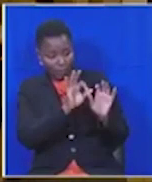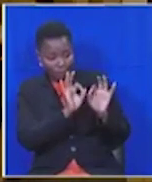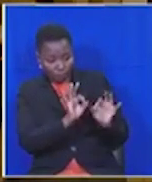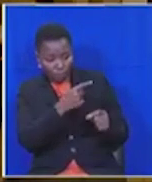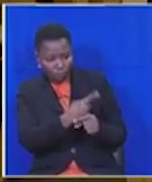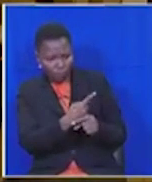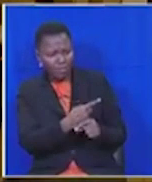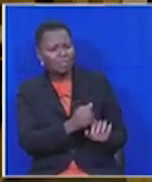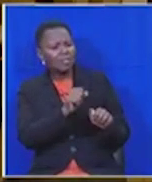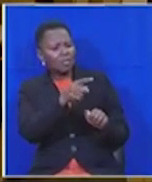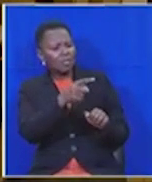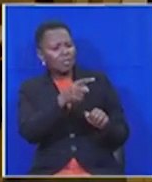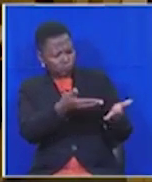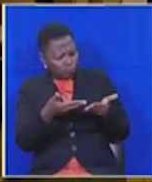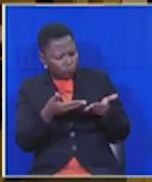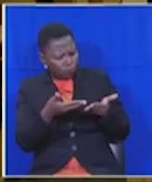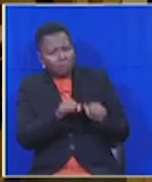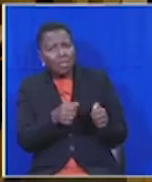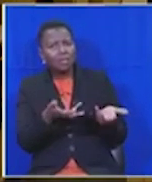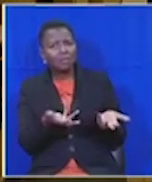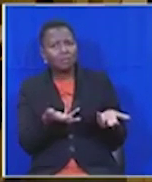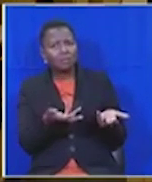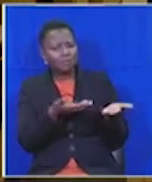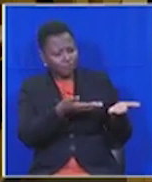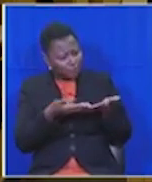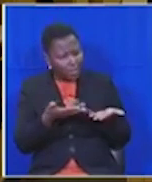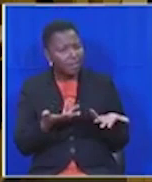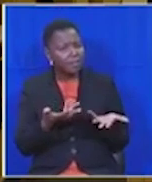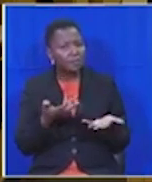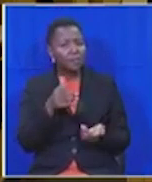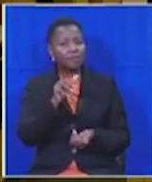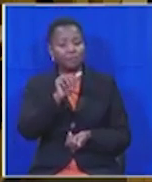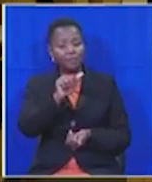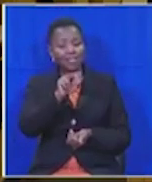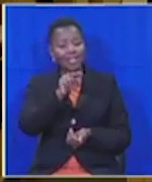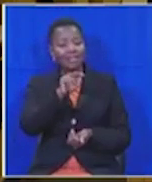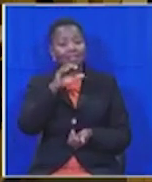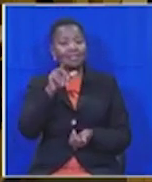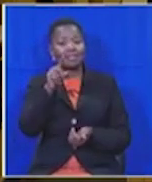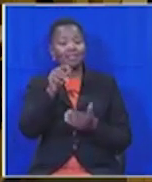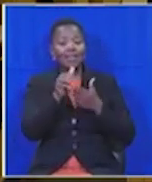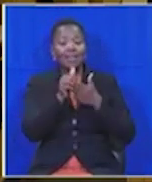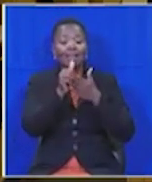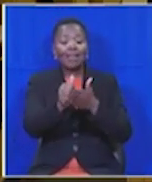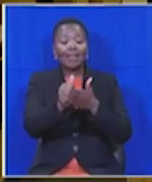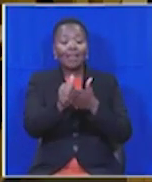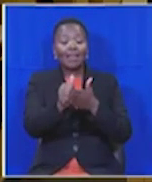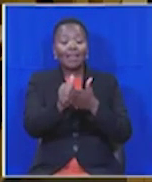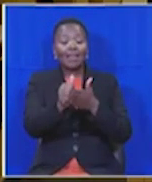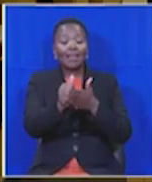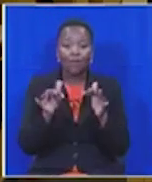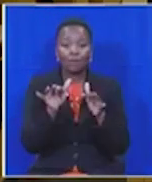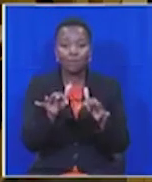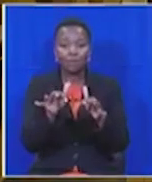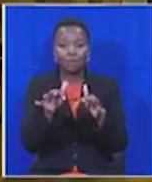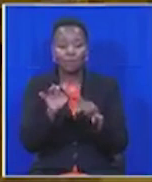well, we are always open. The ANC is a leader of a society. When you yourself are